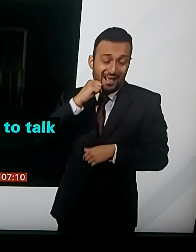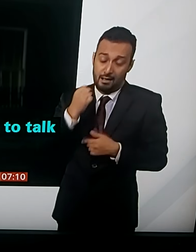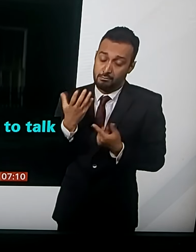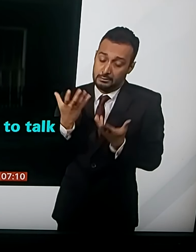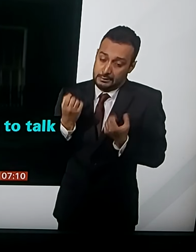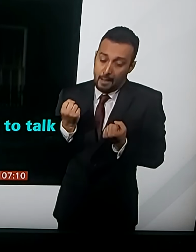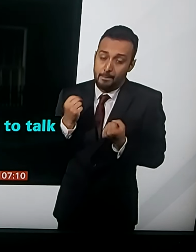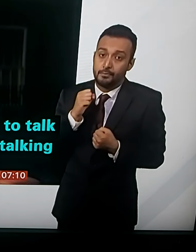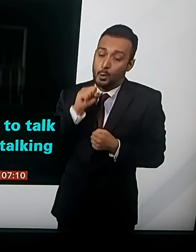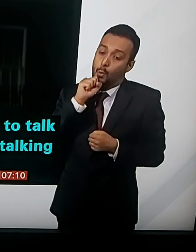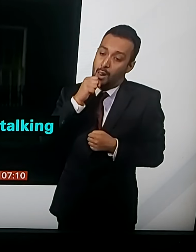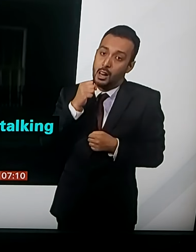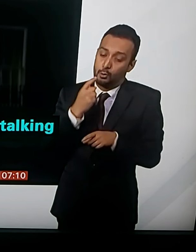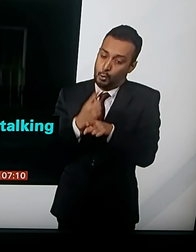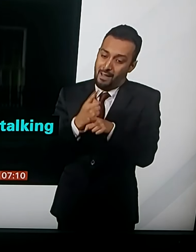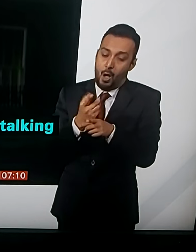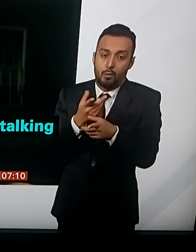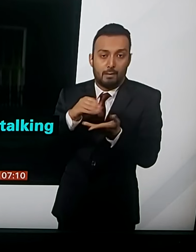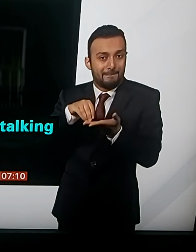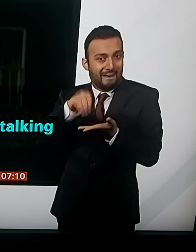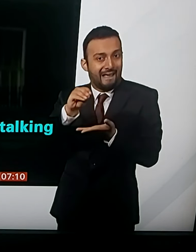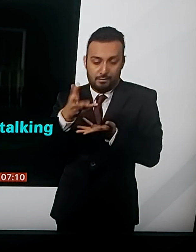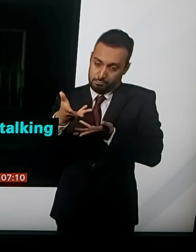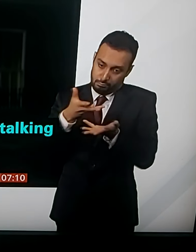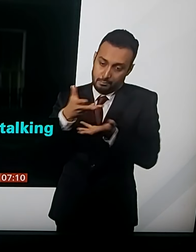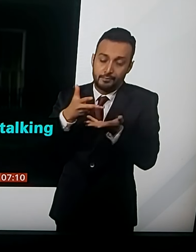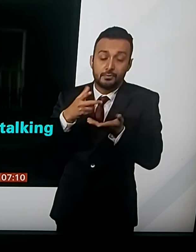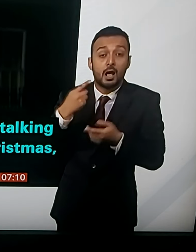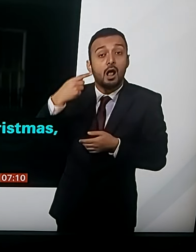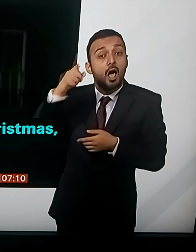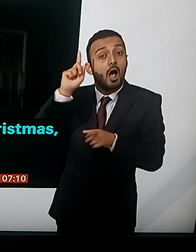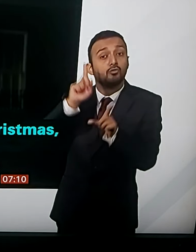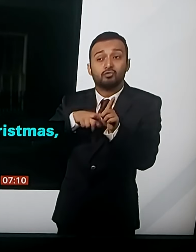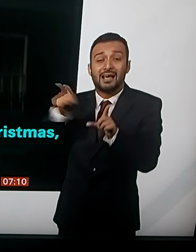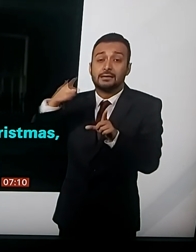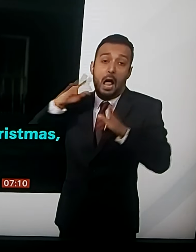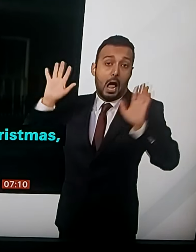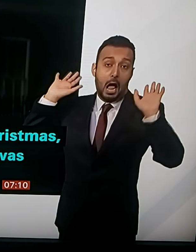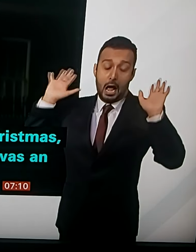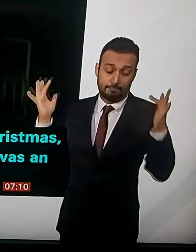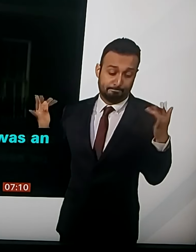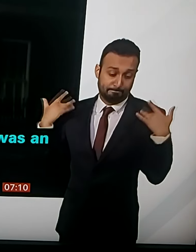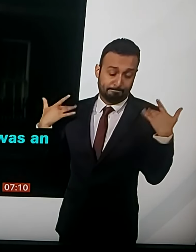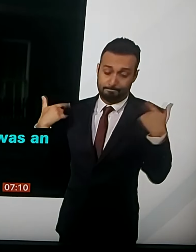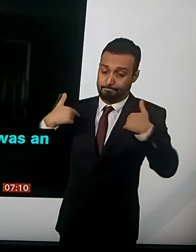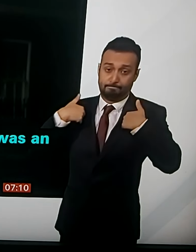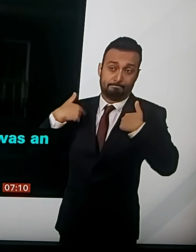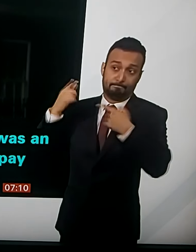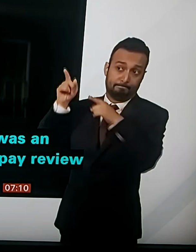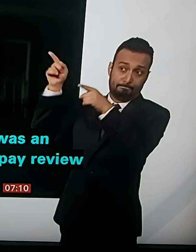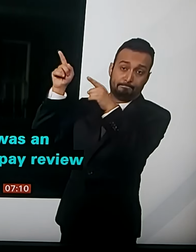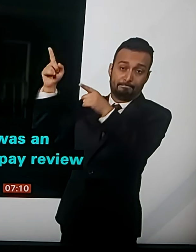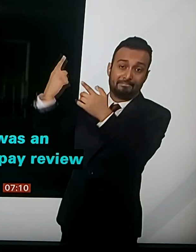government was saying, well, that's an issue for the independent review body, we don't want to get involved in that. Now the PM is saying, look, it's fair,